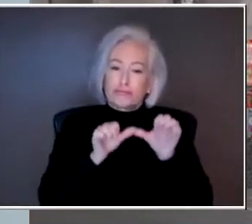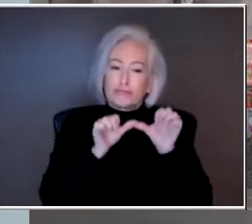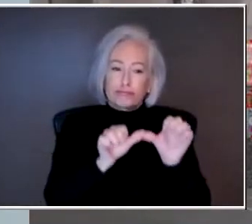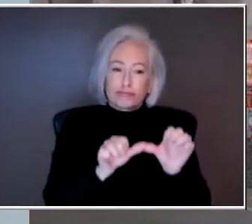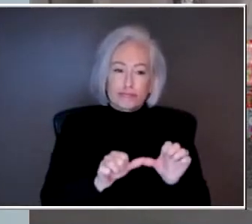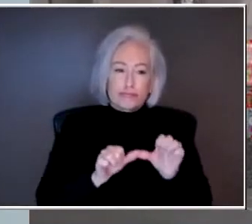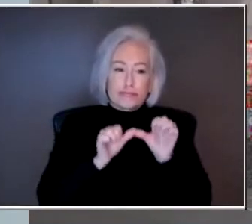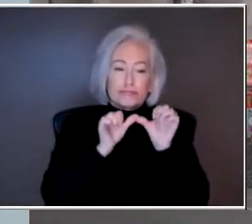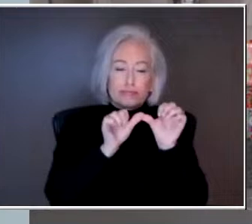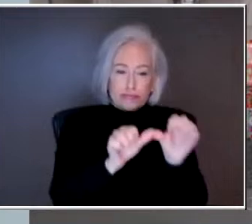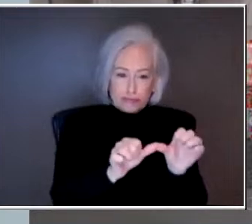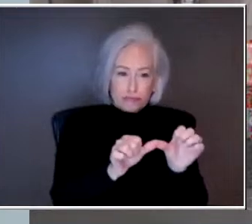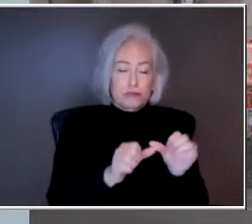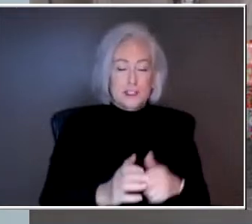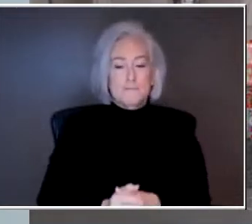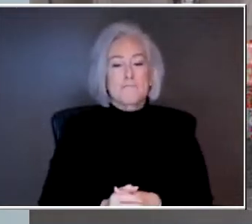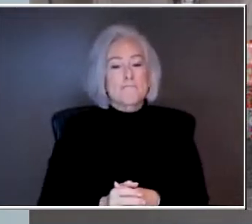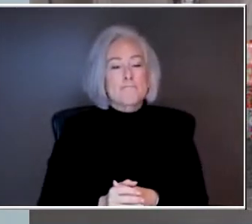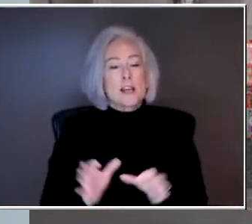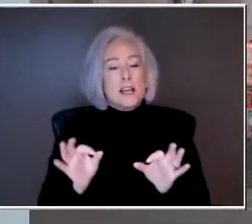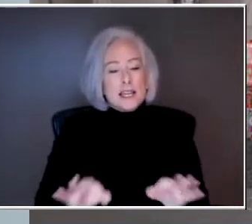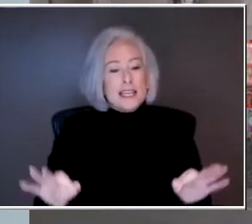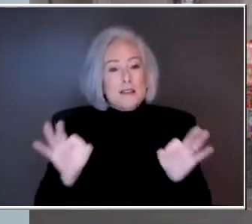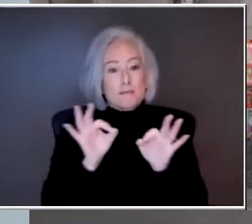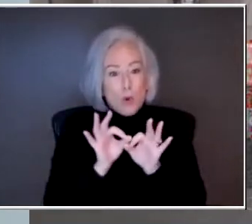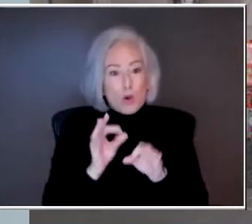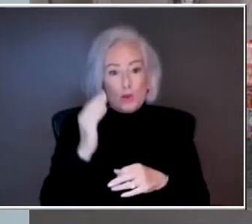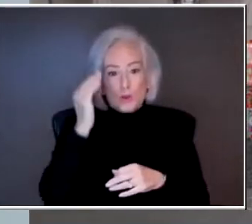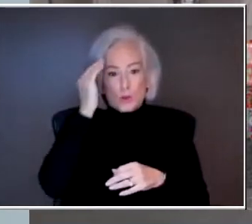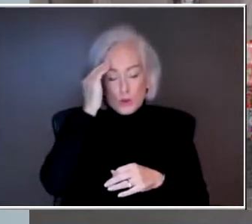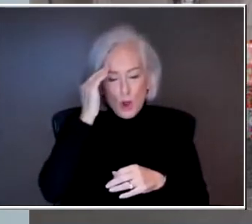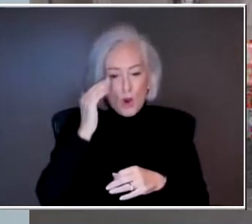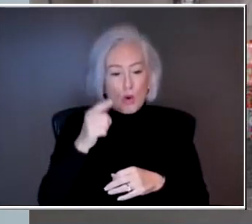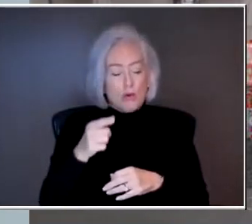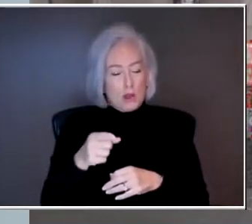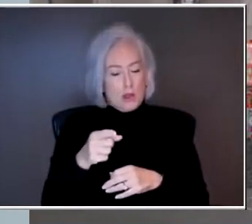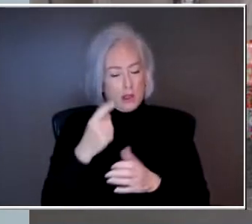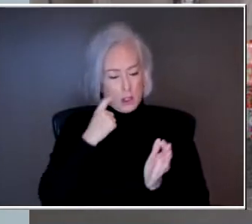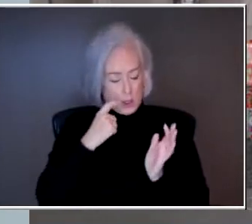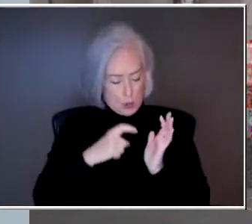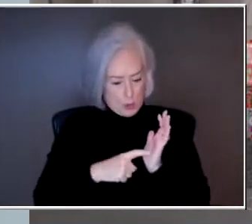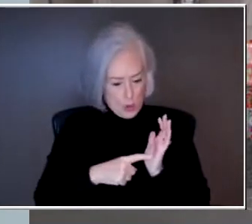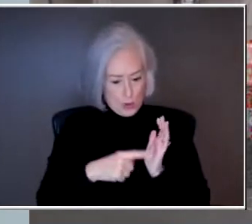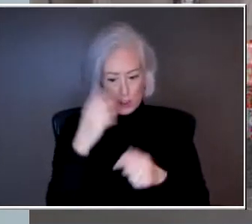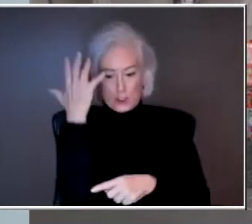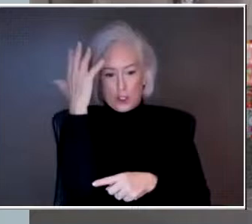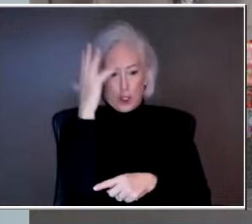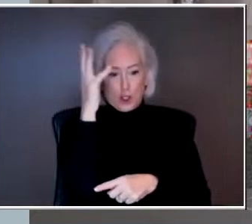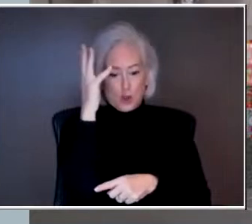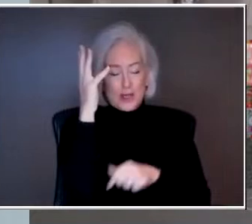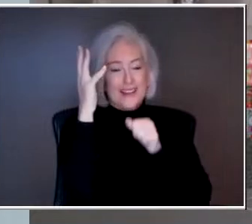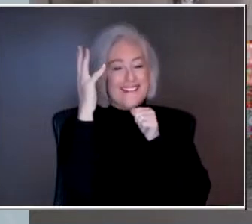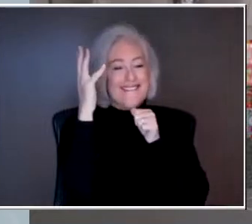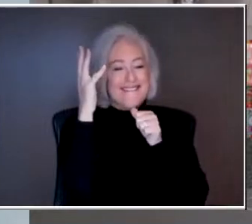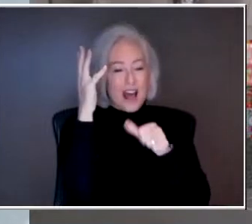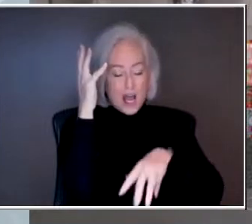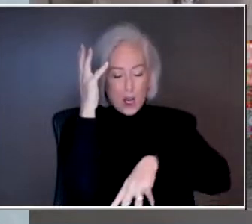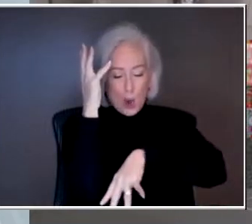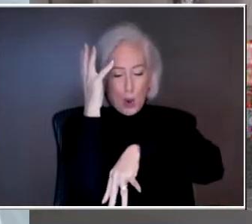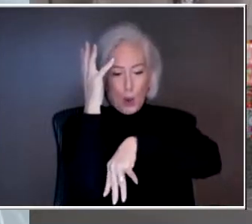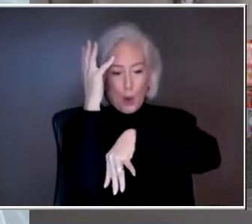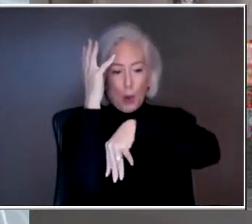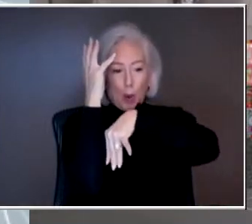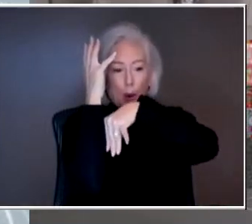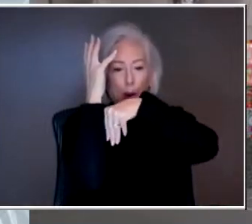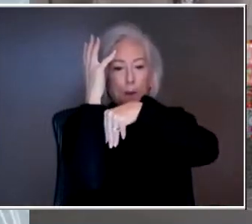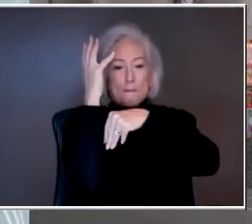sure that you're keeping track. If all of a sudden it's not taking up water like it was, then that's your sign to be really watching the tree